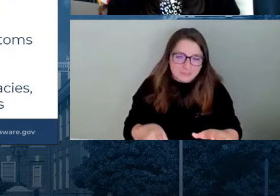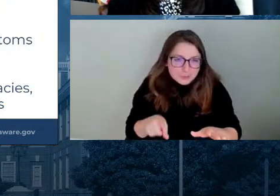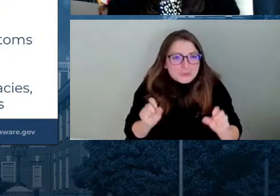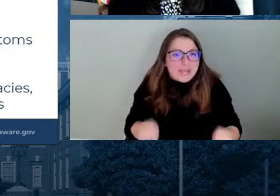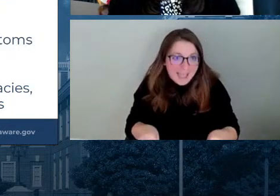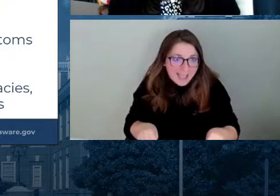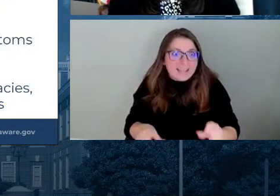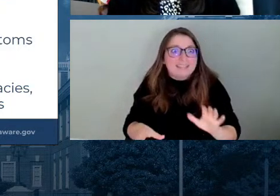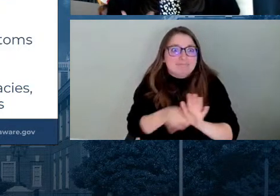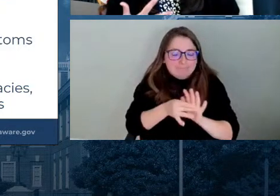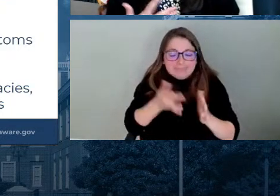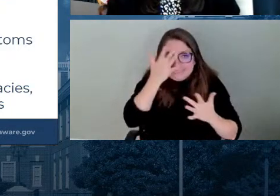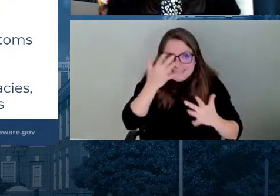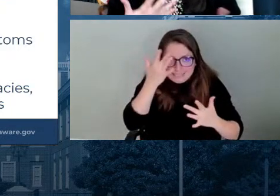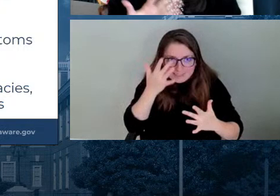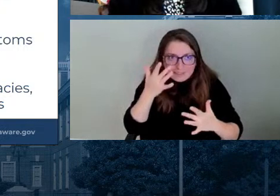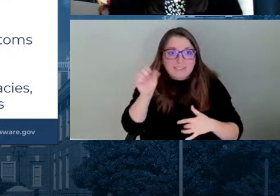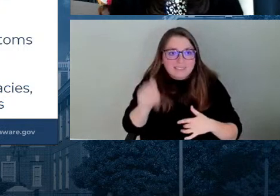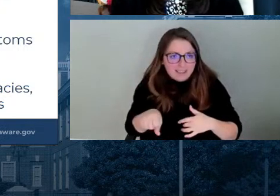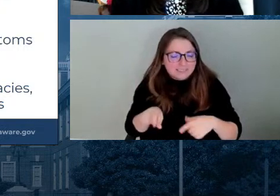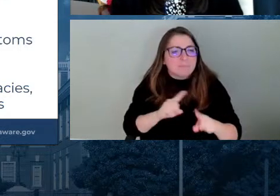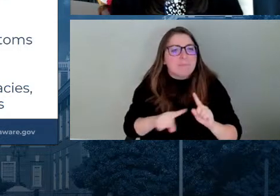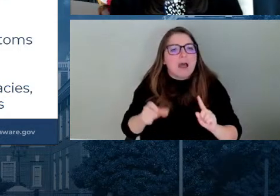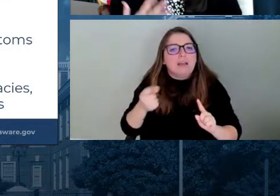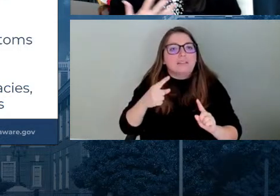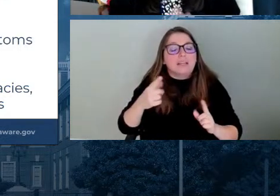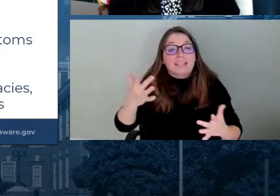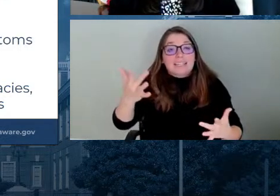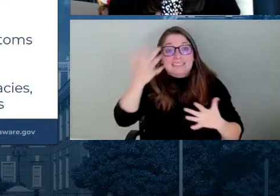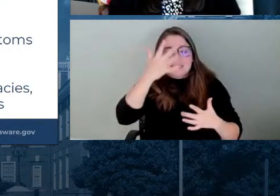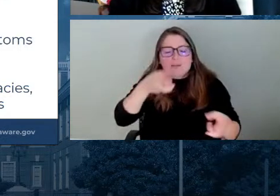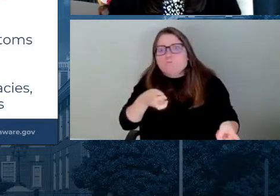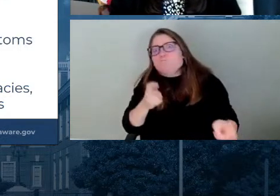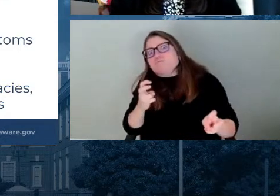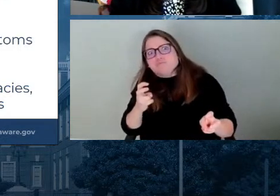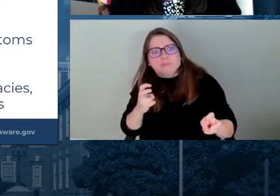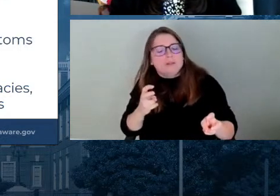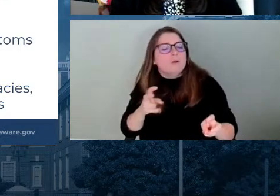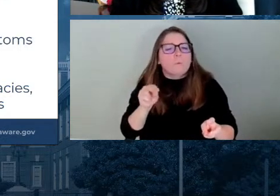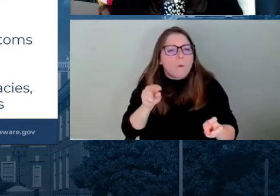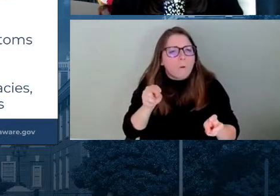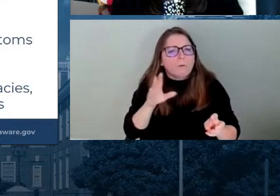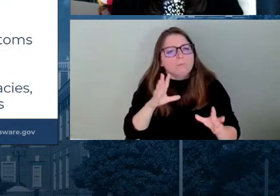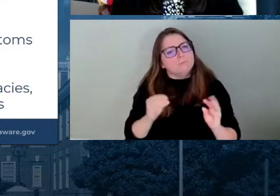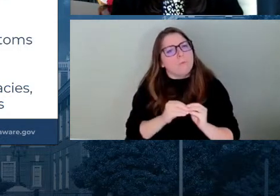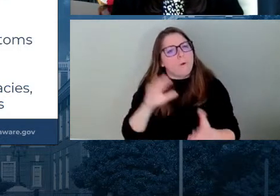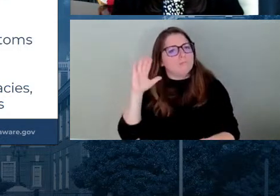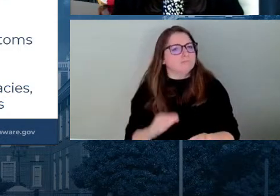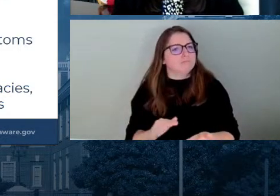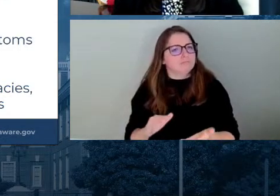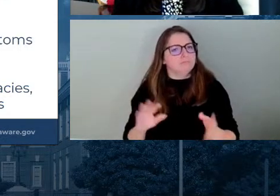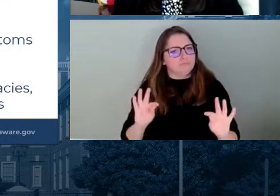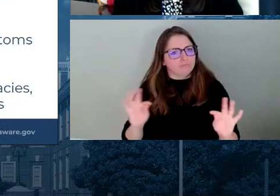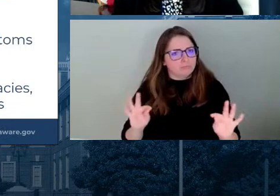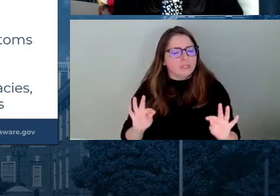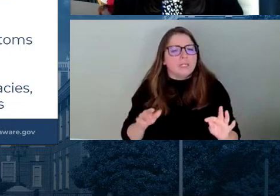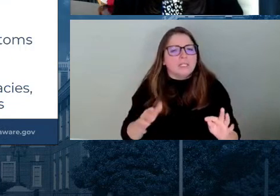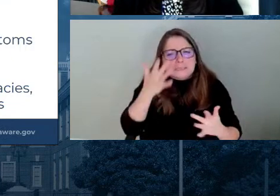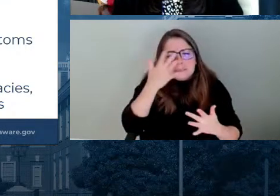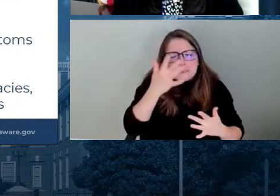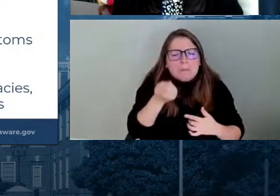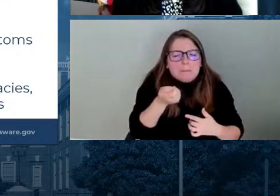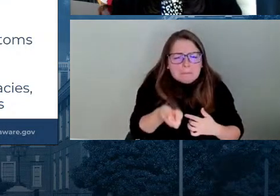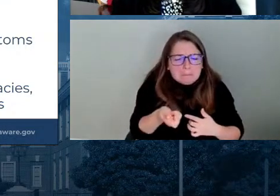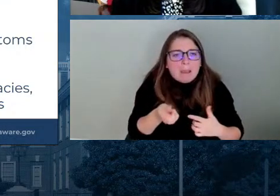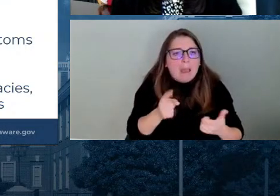get severely ill, potentially end up hospitalized, and then potentially, God forbid, eliminate the possibility or